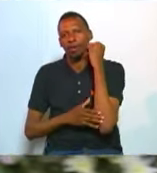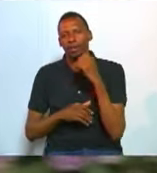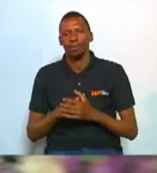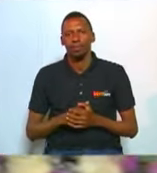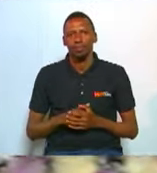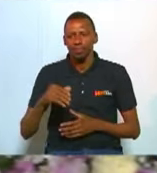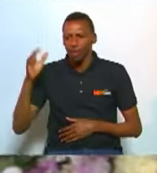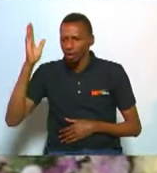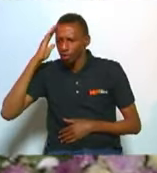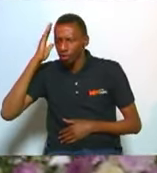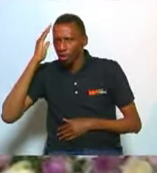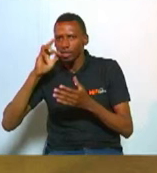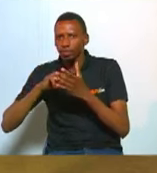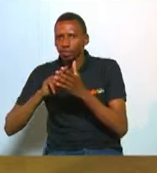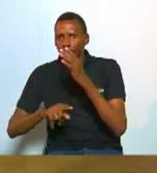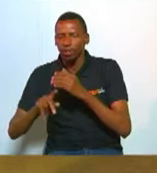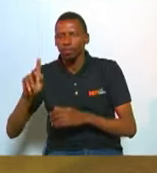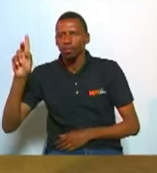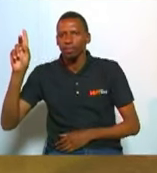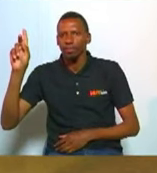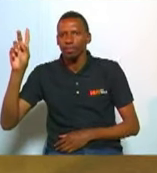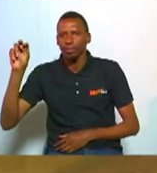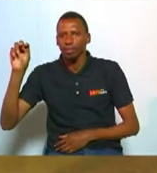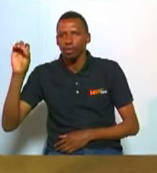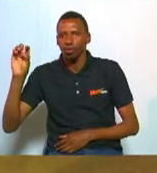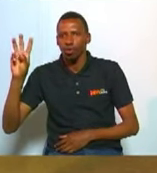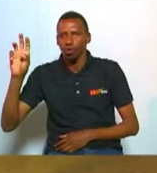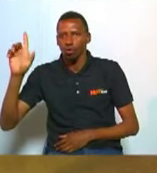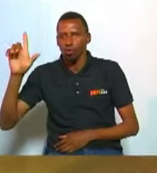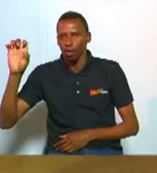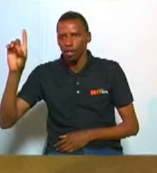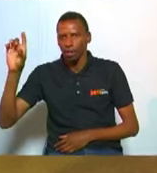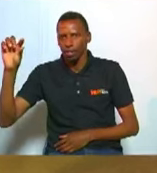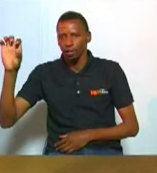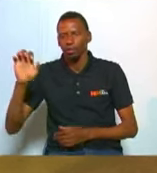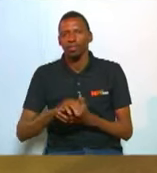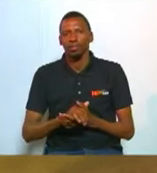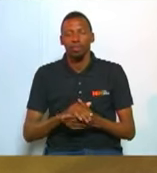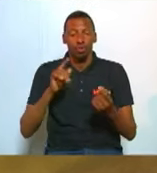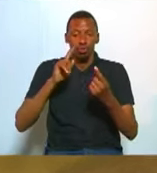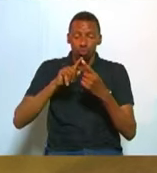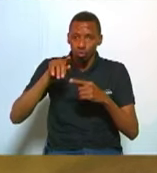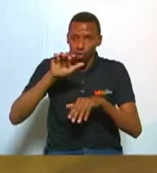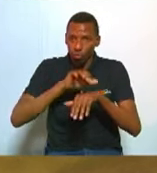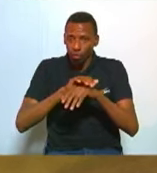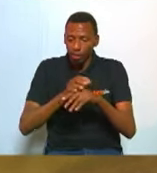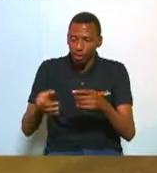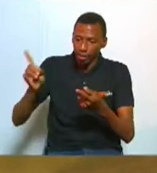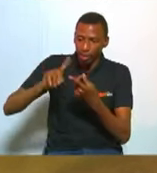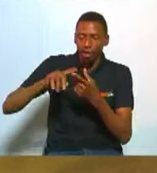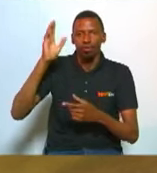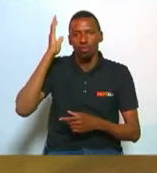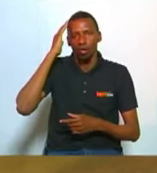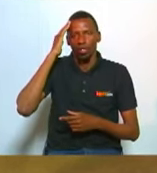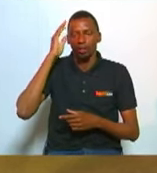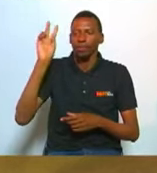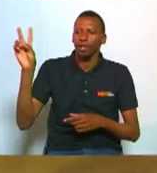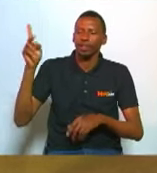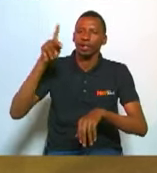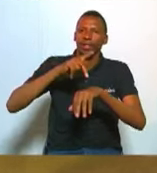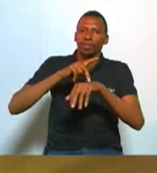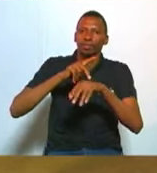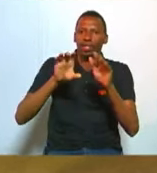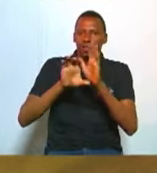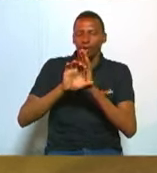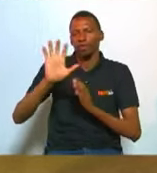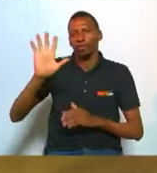knowledge? To your goodness, add knowledge. That's 2 Peter chapter 1, verse 5. To your goodness, add